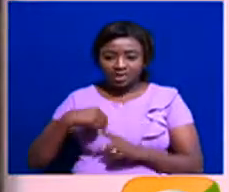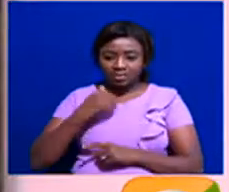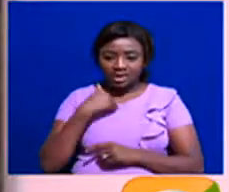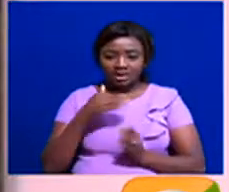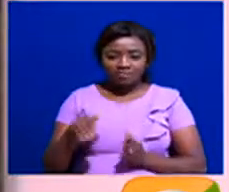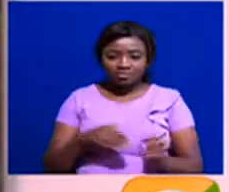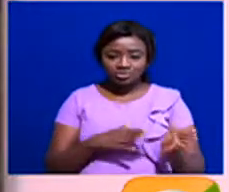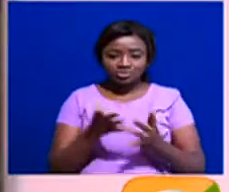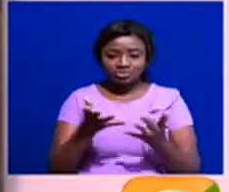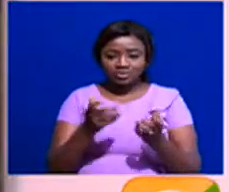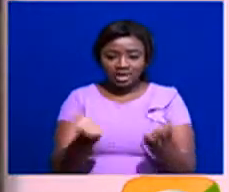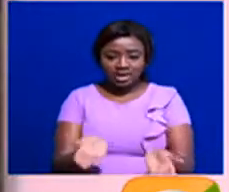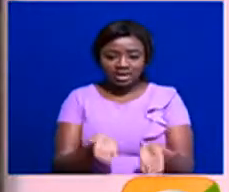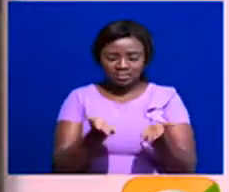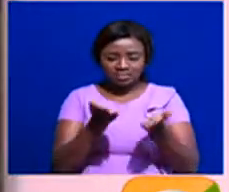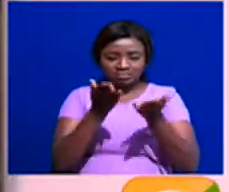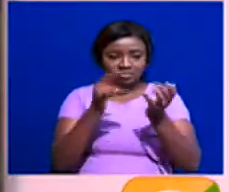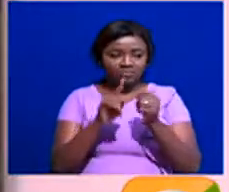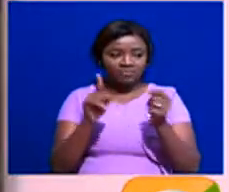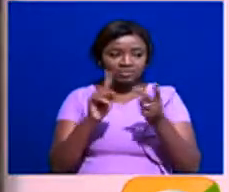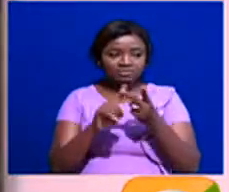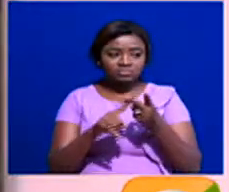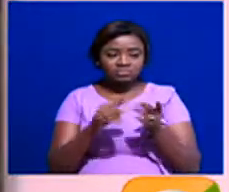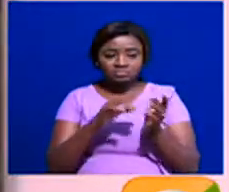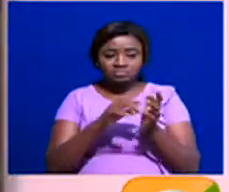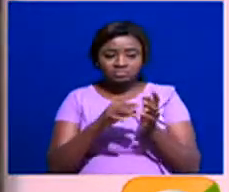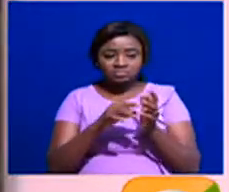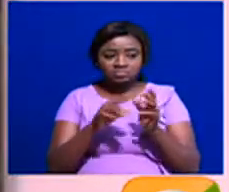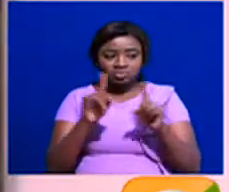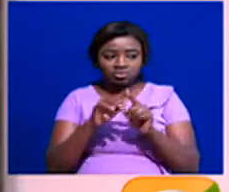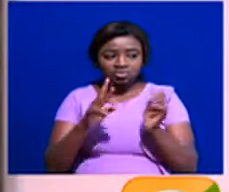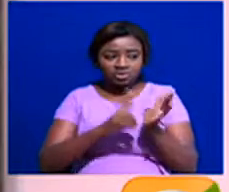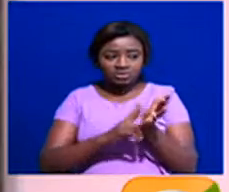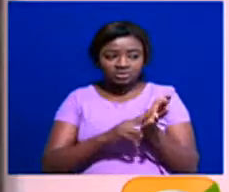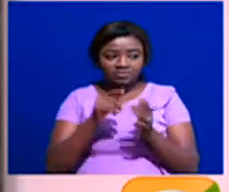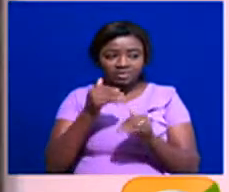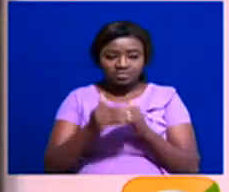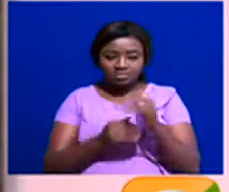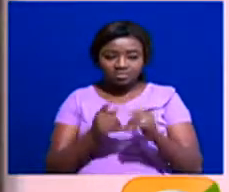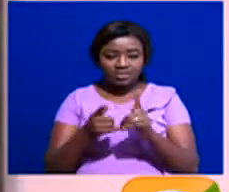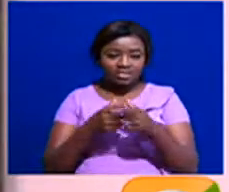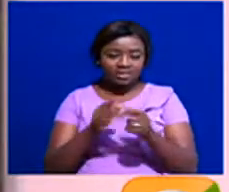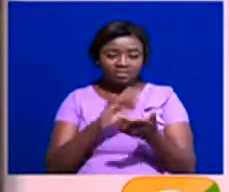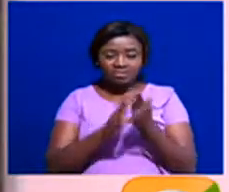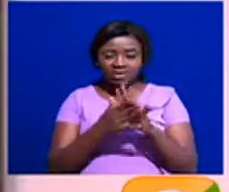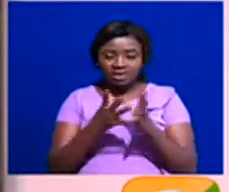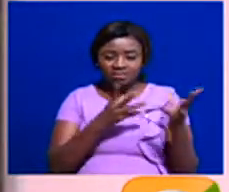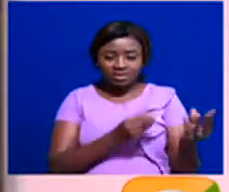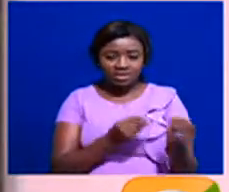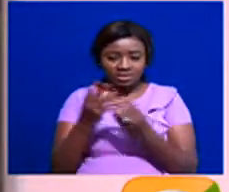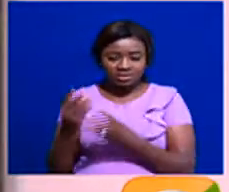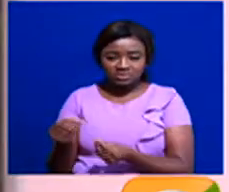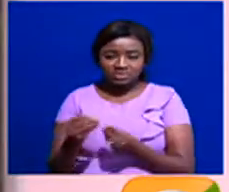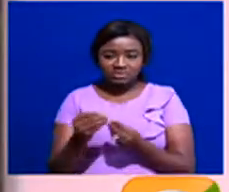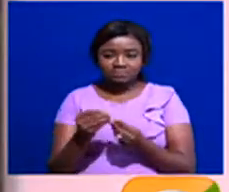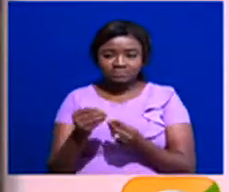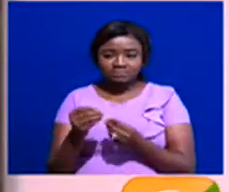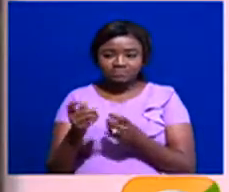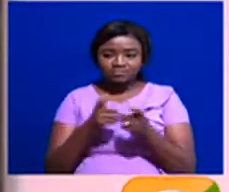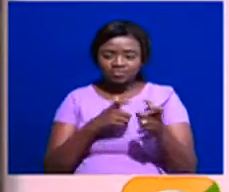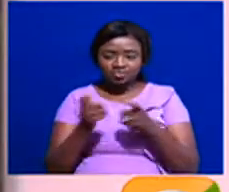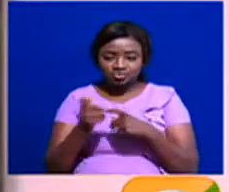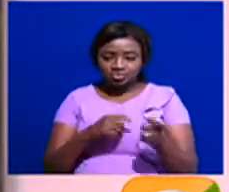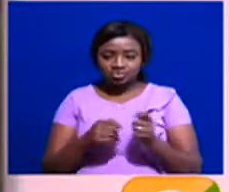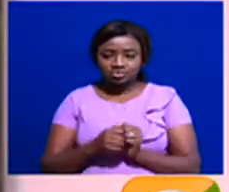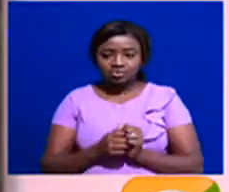improve the tax and also improve the tax administration so that it is easy to administer, and it can,